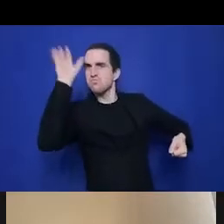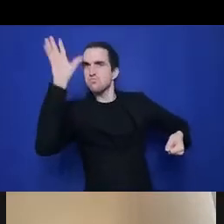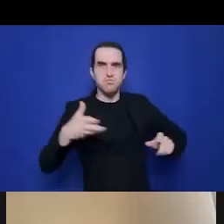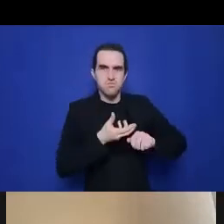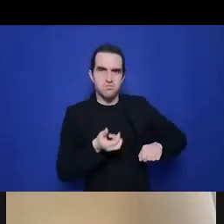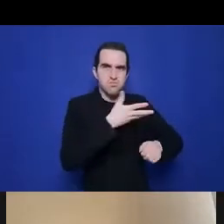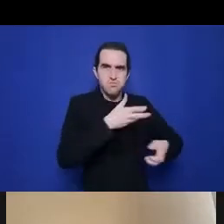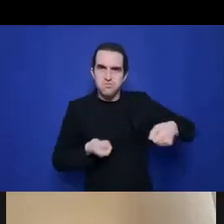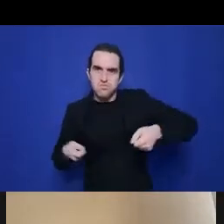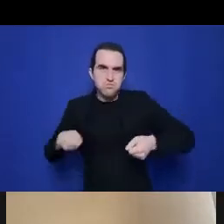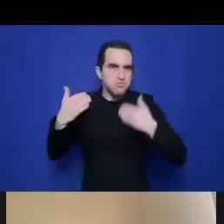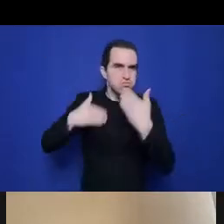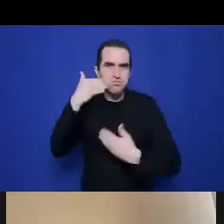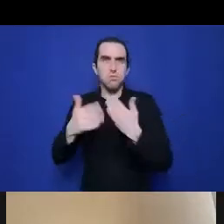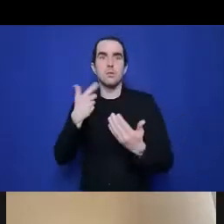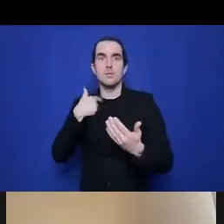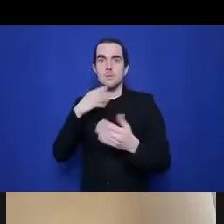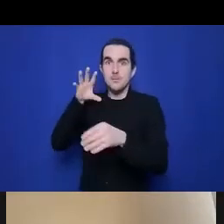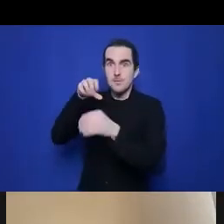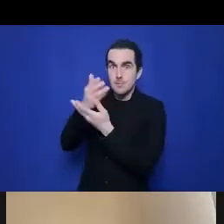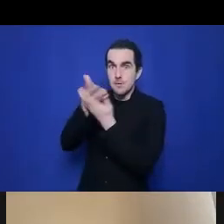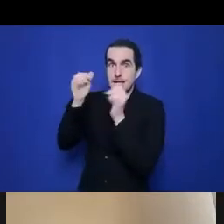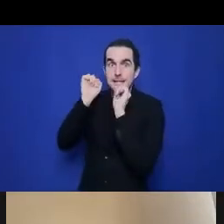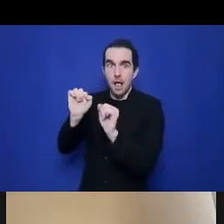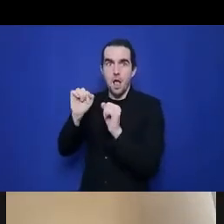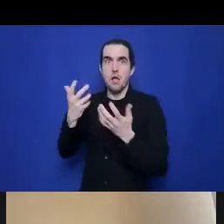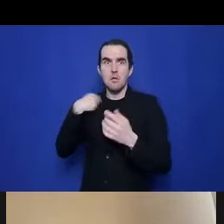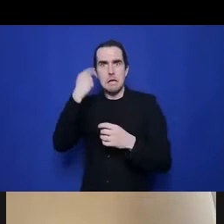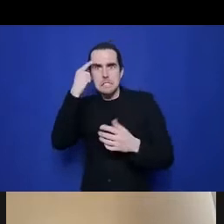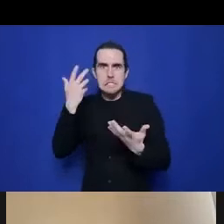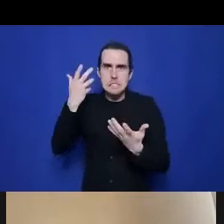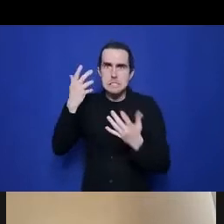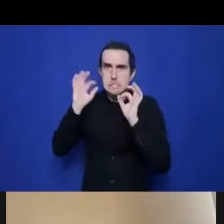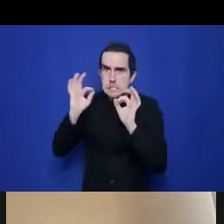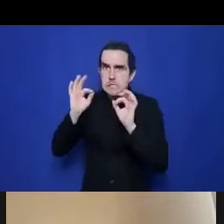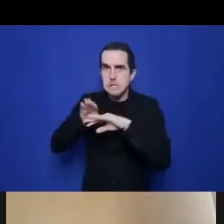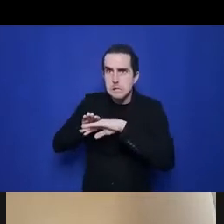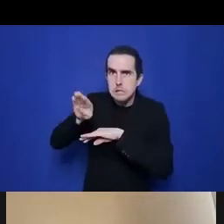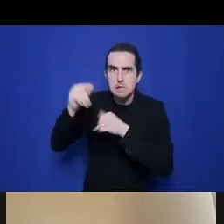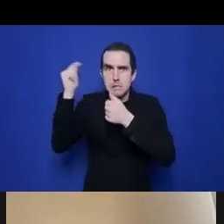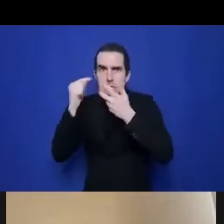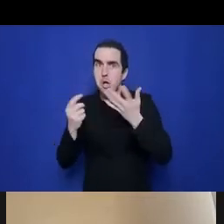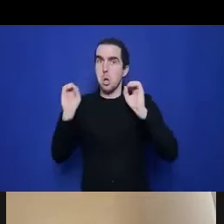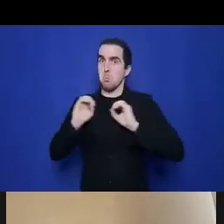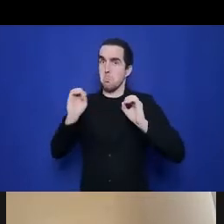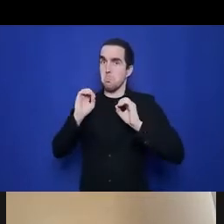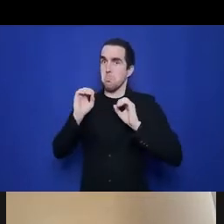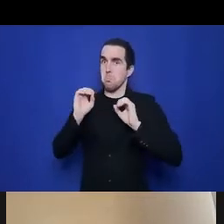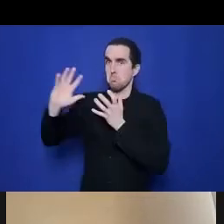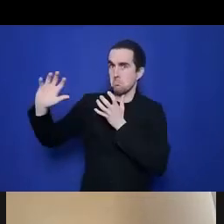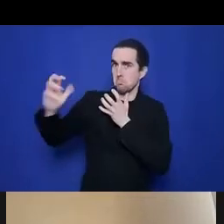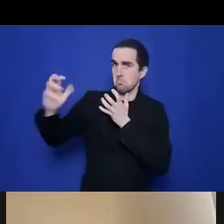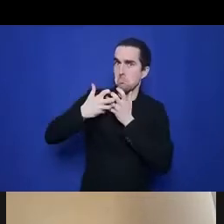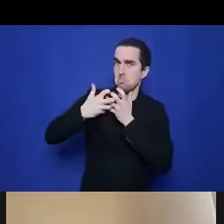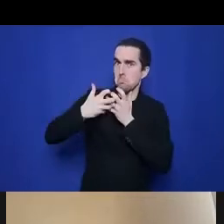the needs of a person in a wheelchair was something that greatly benefited me as a child. The journey I've had from the age of 11 till now